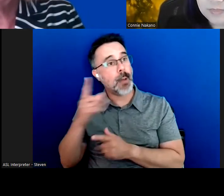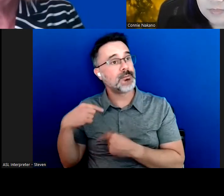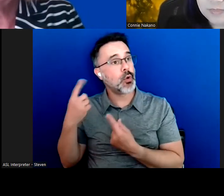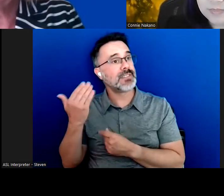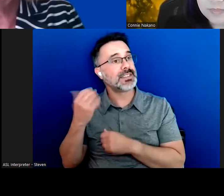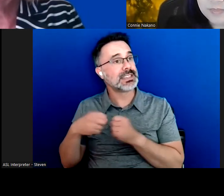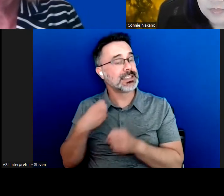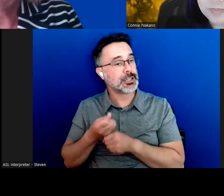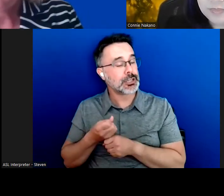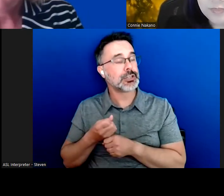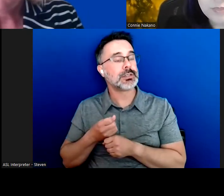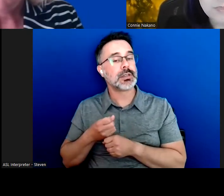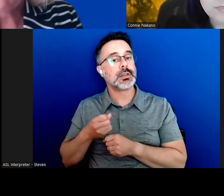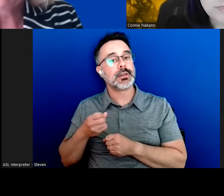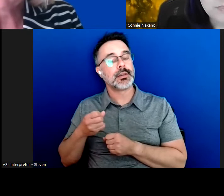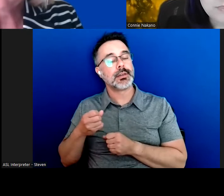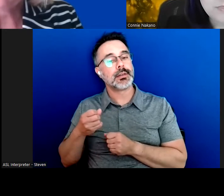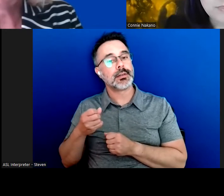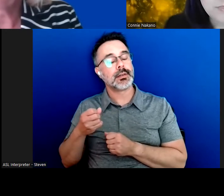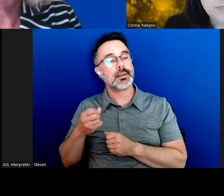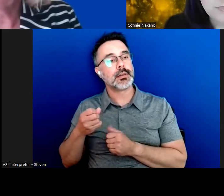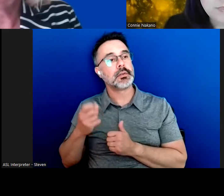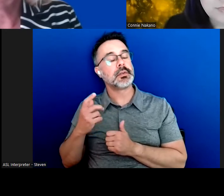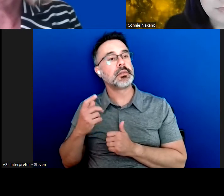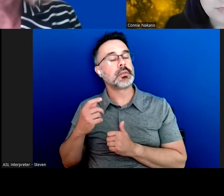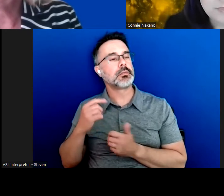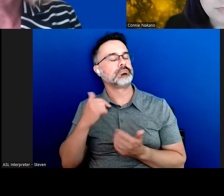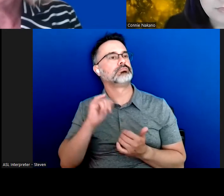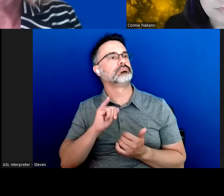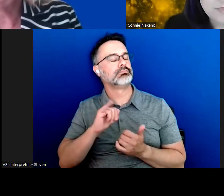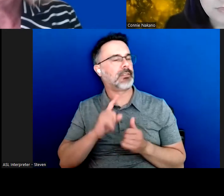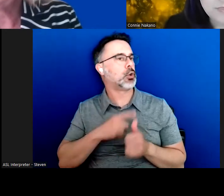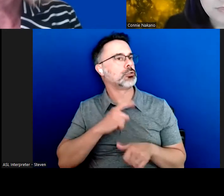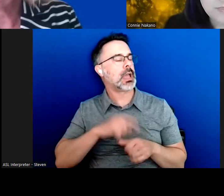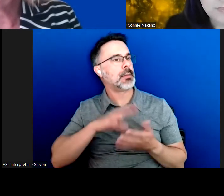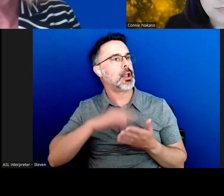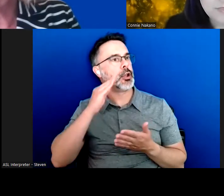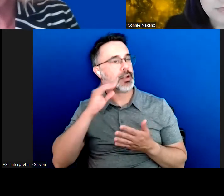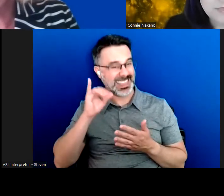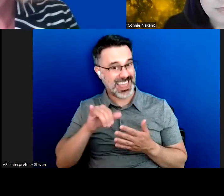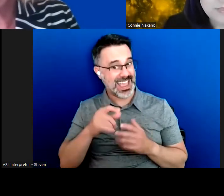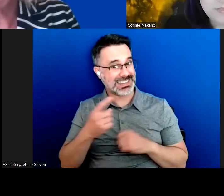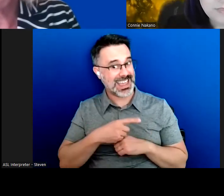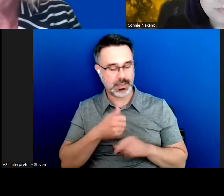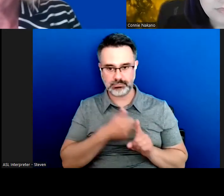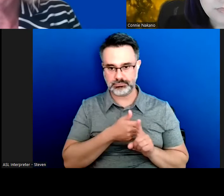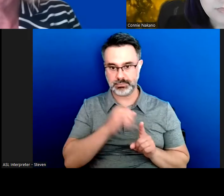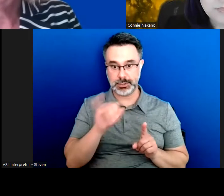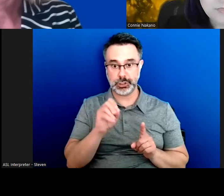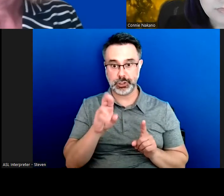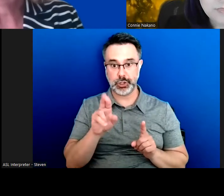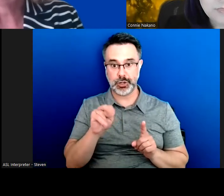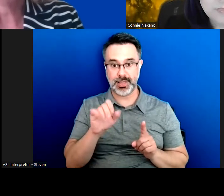as a family caregiver, that she was learning for the very first time that day. She's a journalist and a